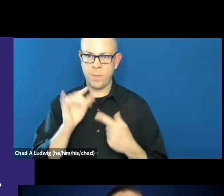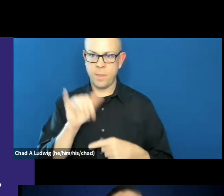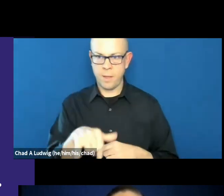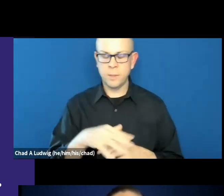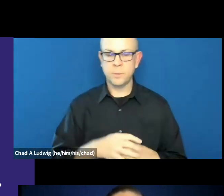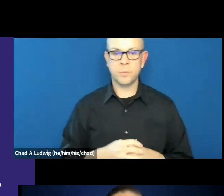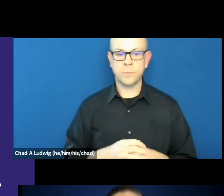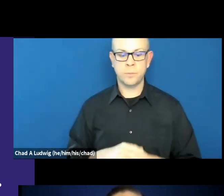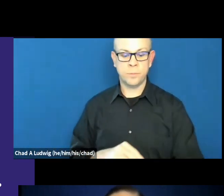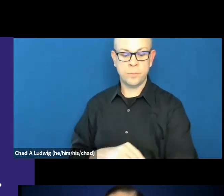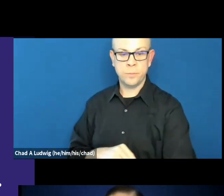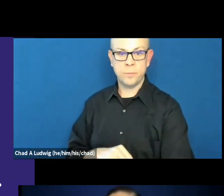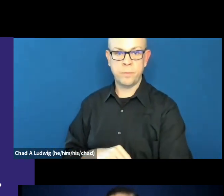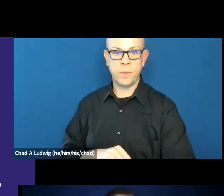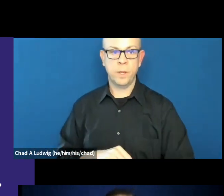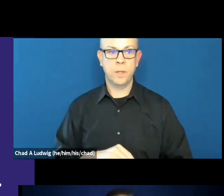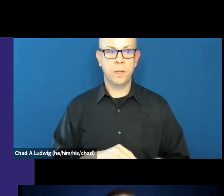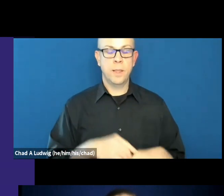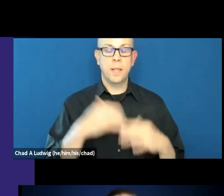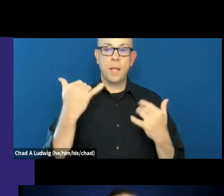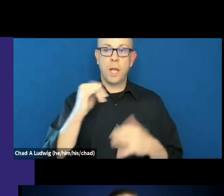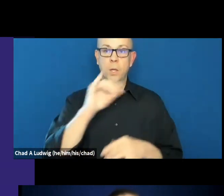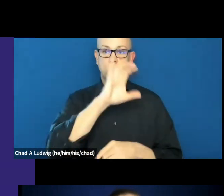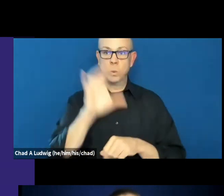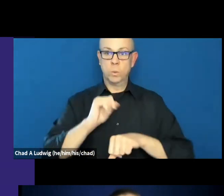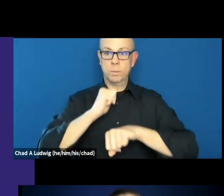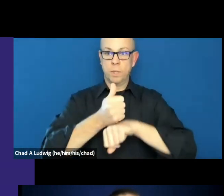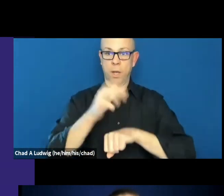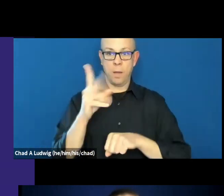concluded. So my apologies for that.